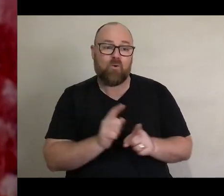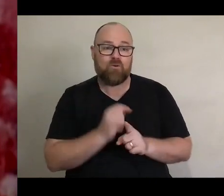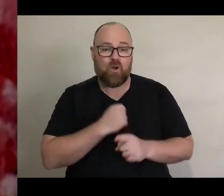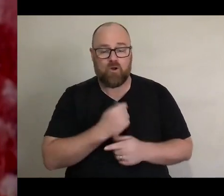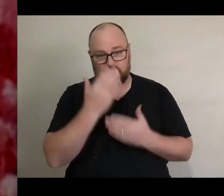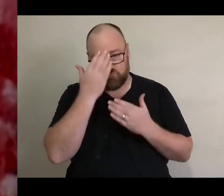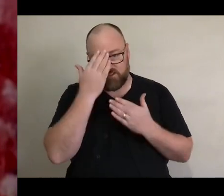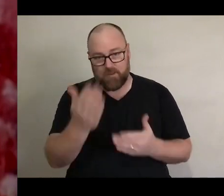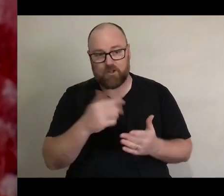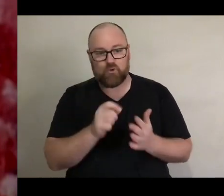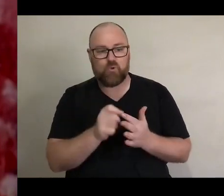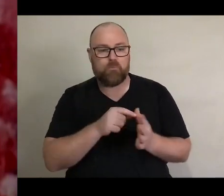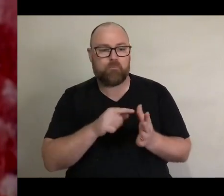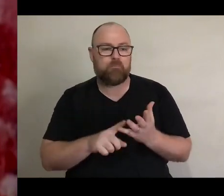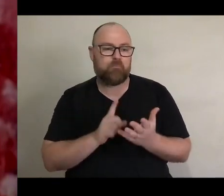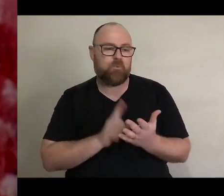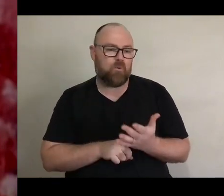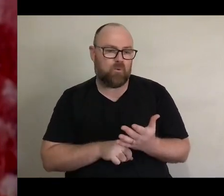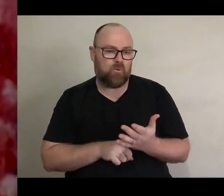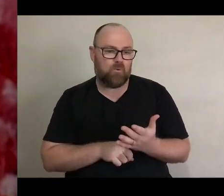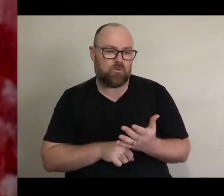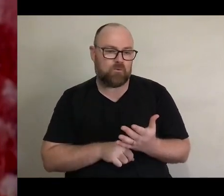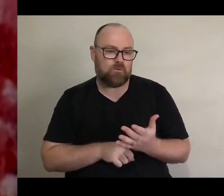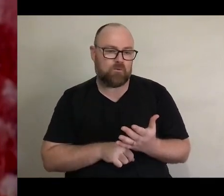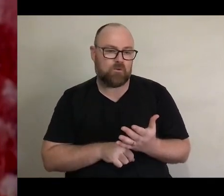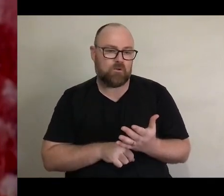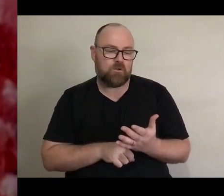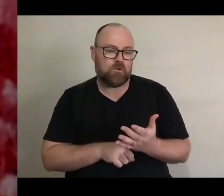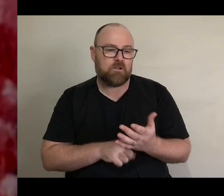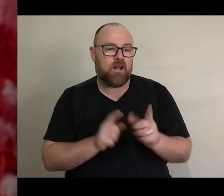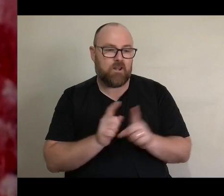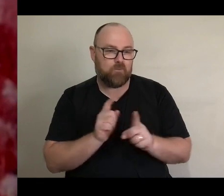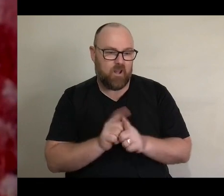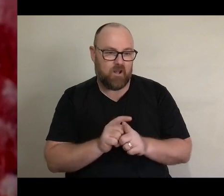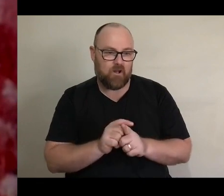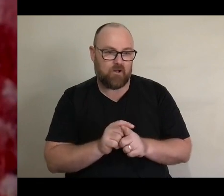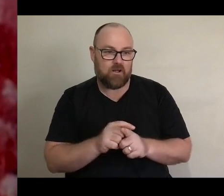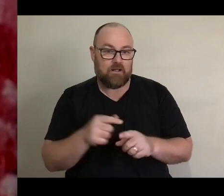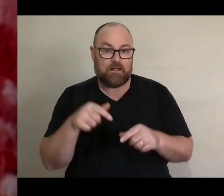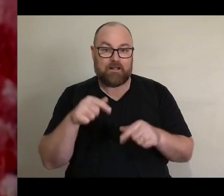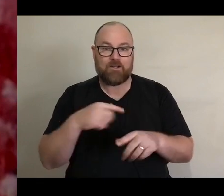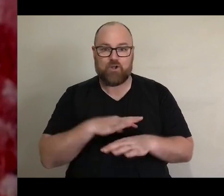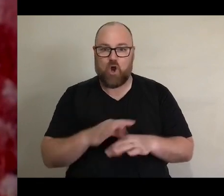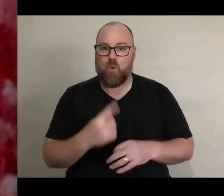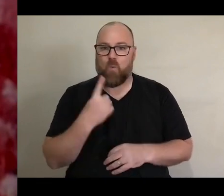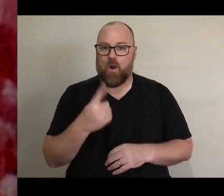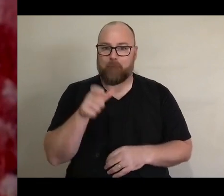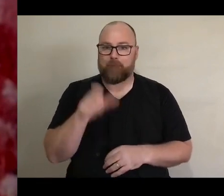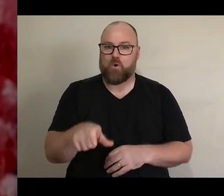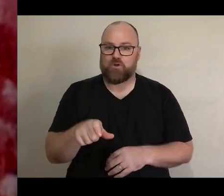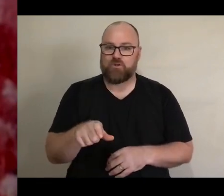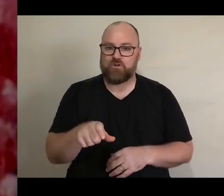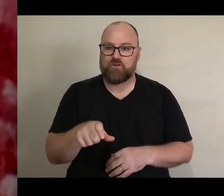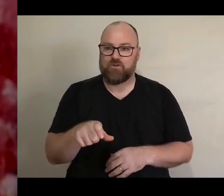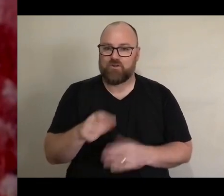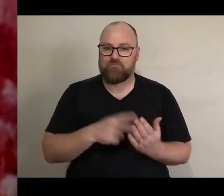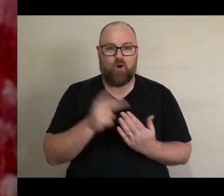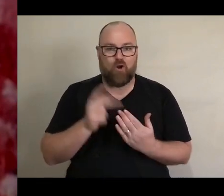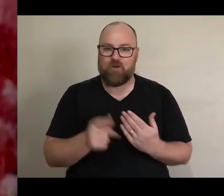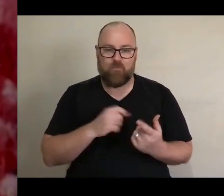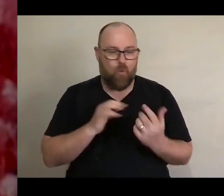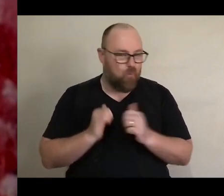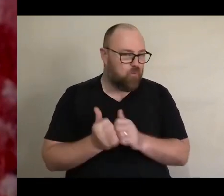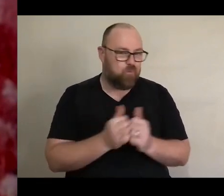works with us here at the National Gallery. Yeah, I love Paul too. It's not a one-man band. No. We're all working together, so we're deeply grateful to all of